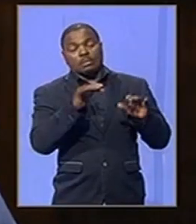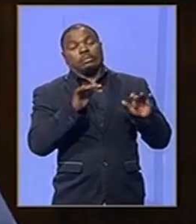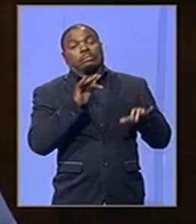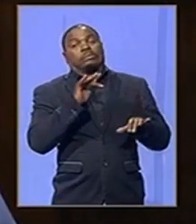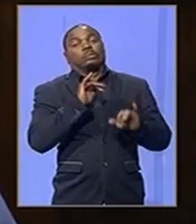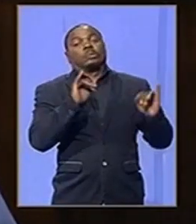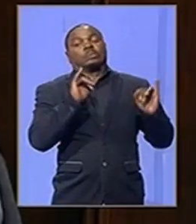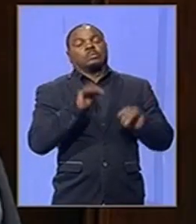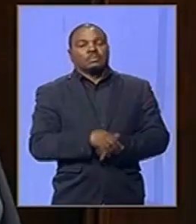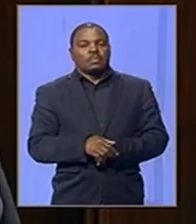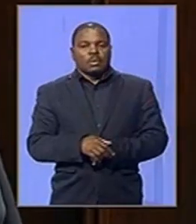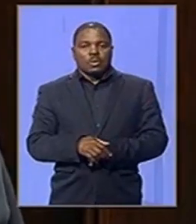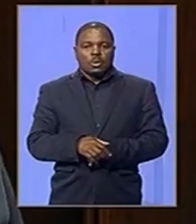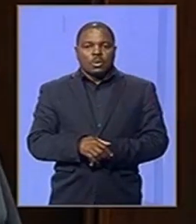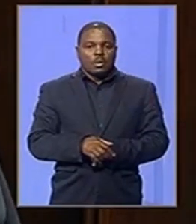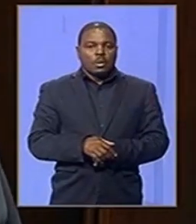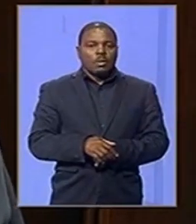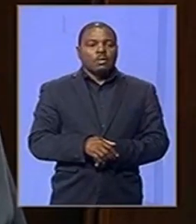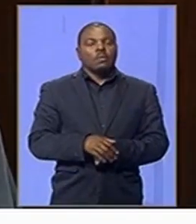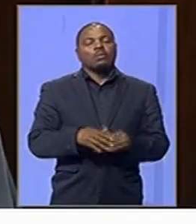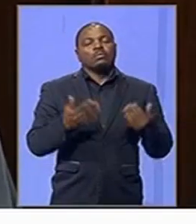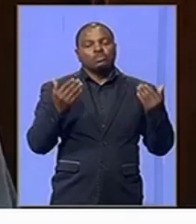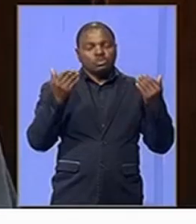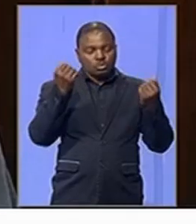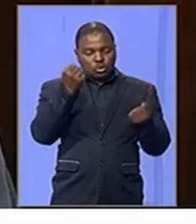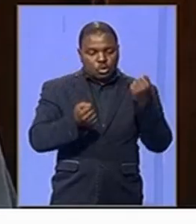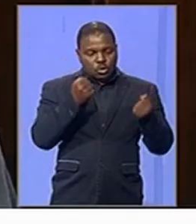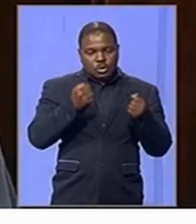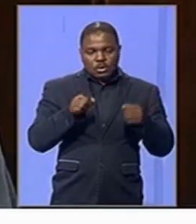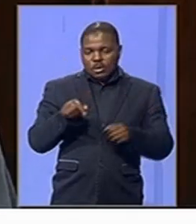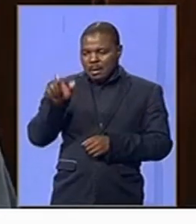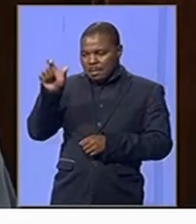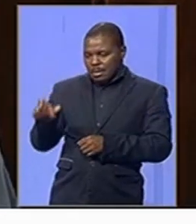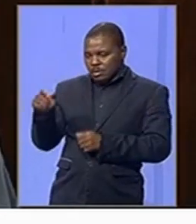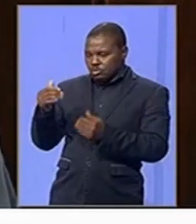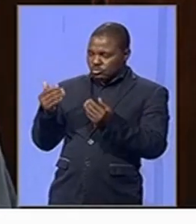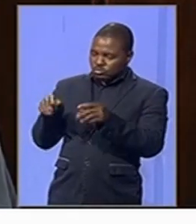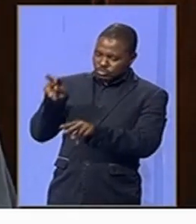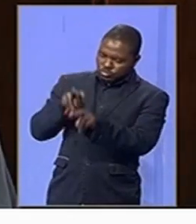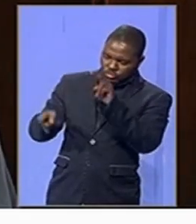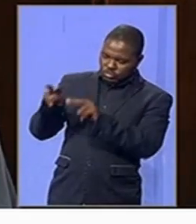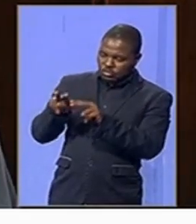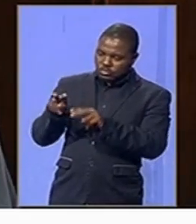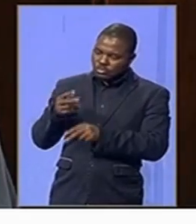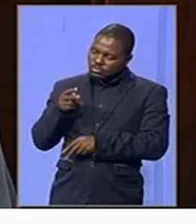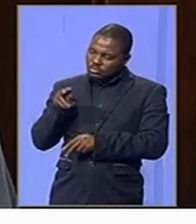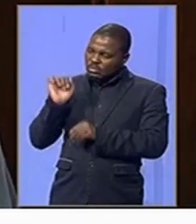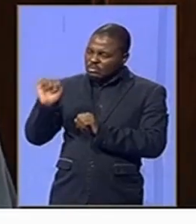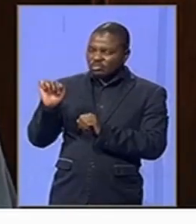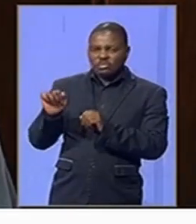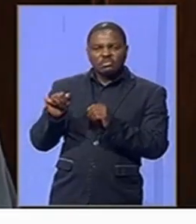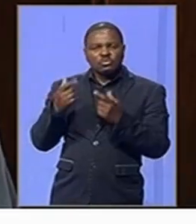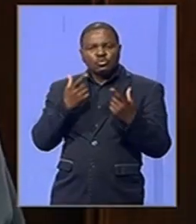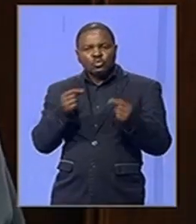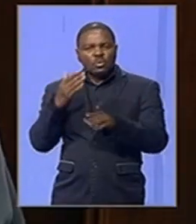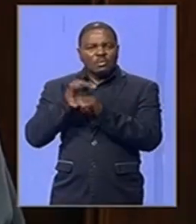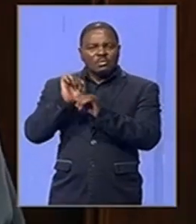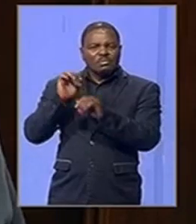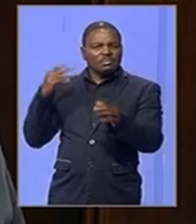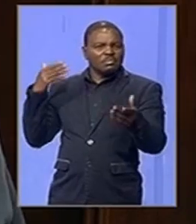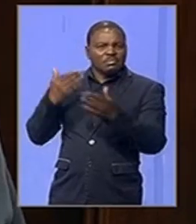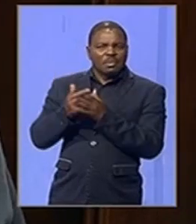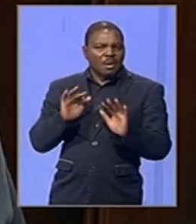A court judges a person mostly on his actions, on the history of his actions, and